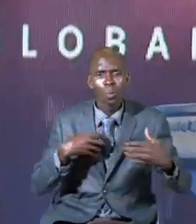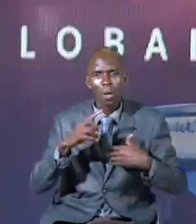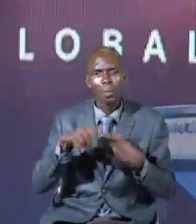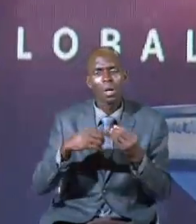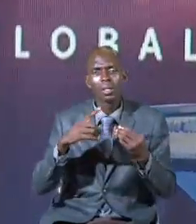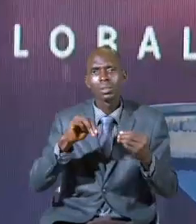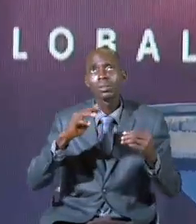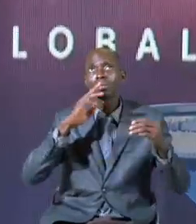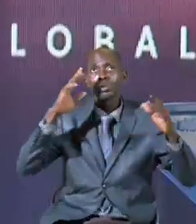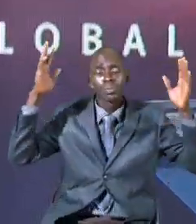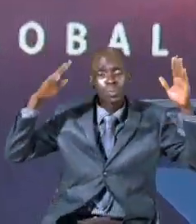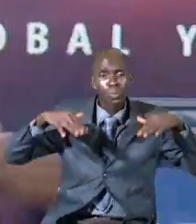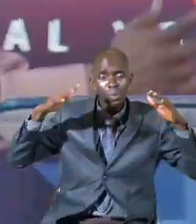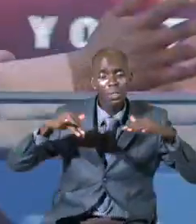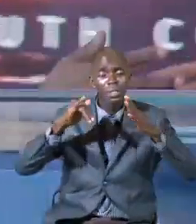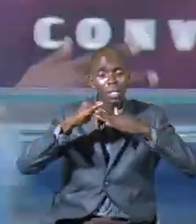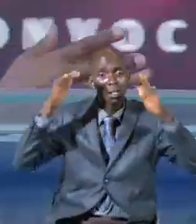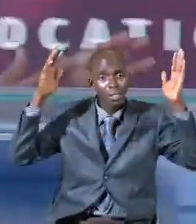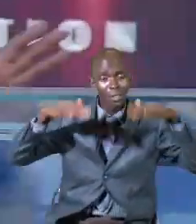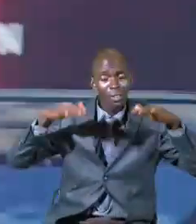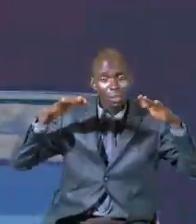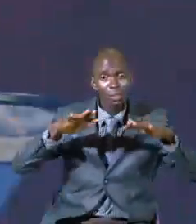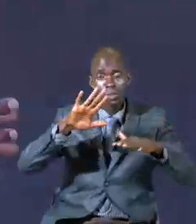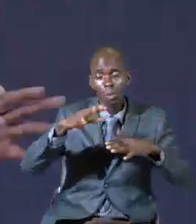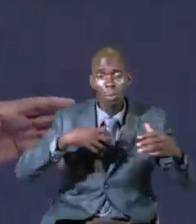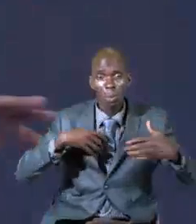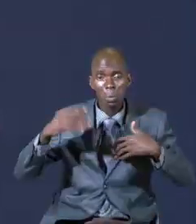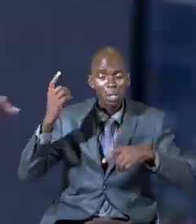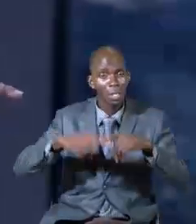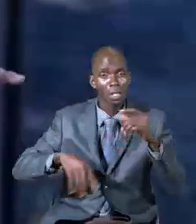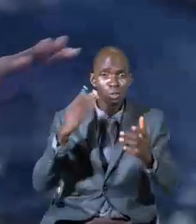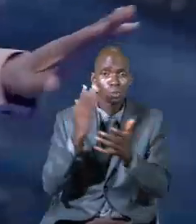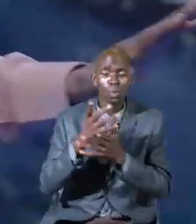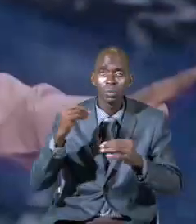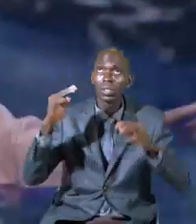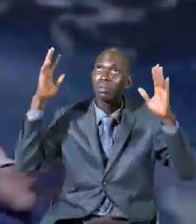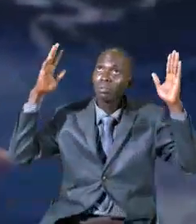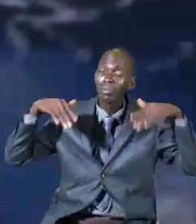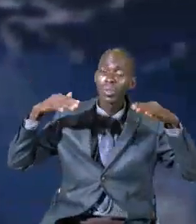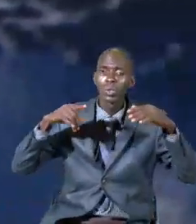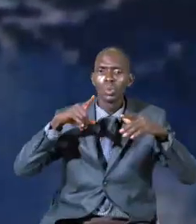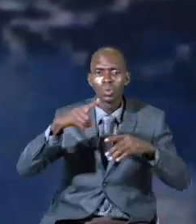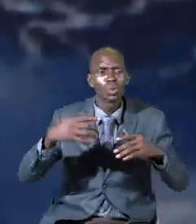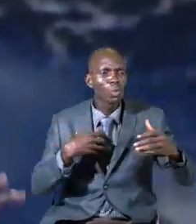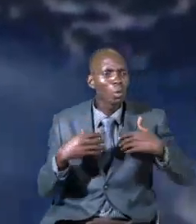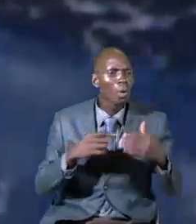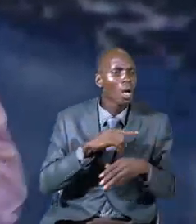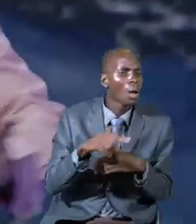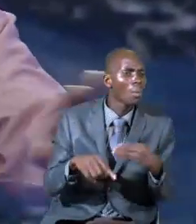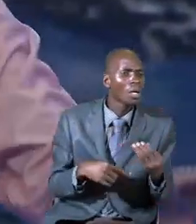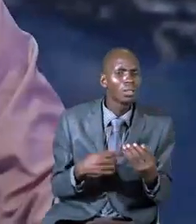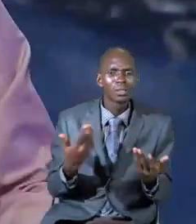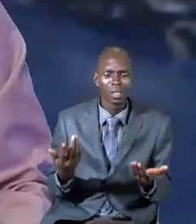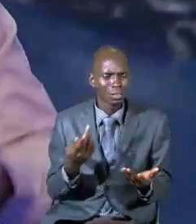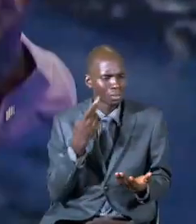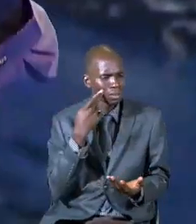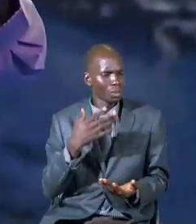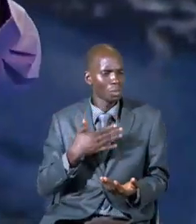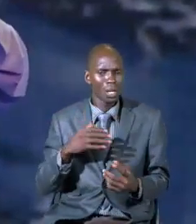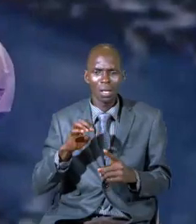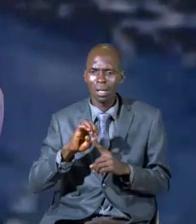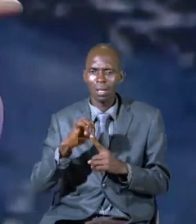Why don't you just leave it like that? And your complaint about, you know, the environment and, you know,